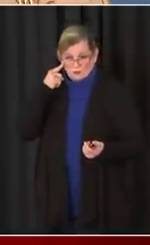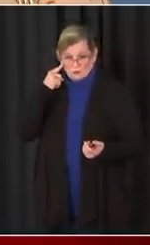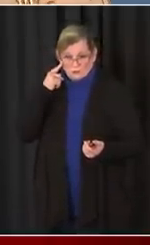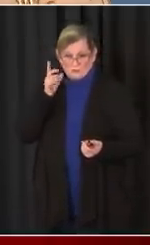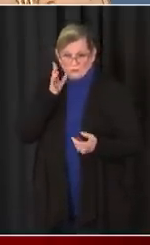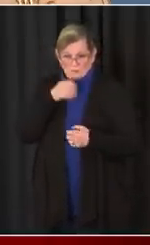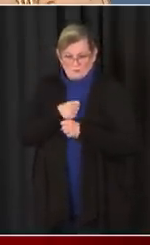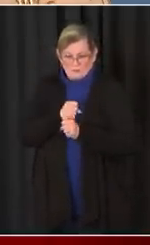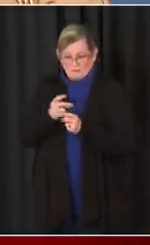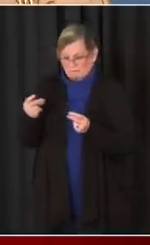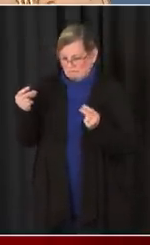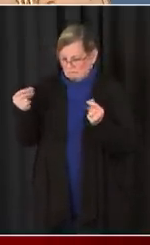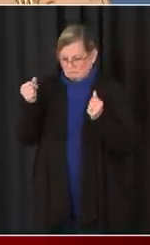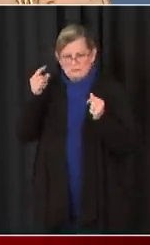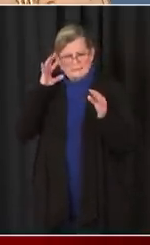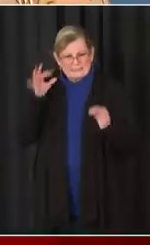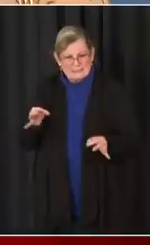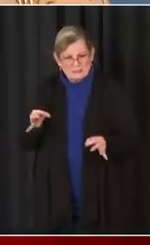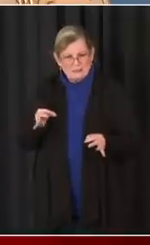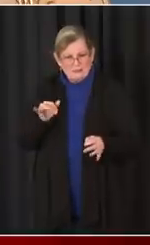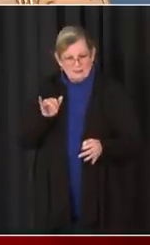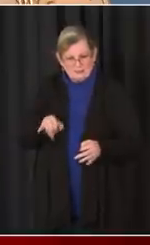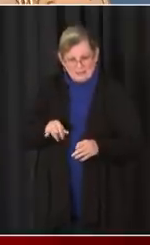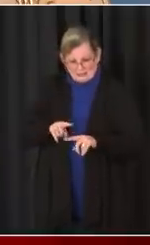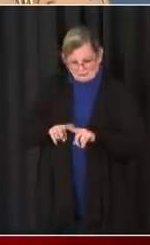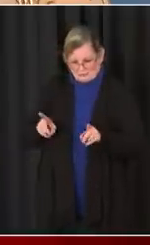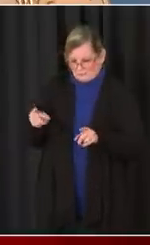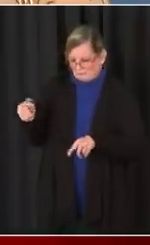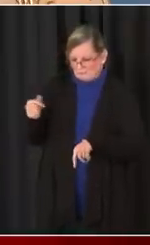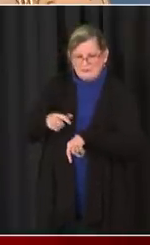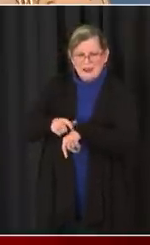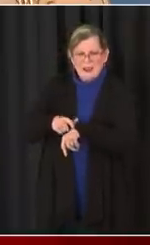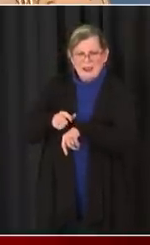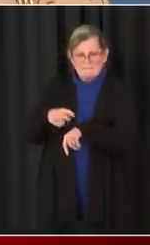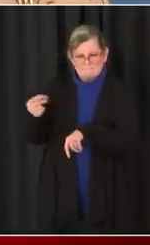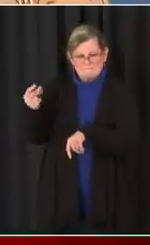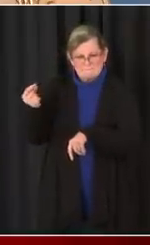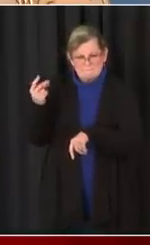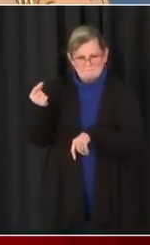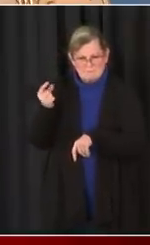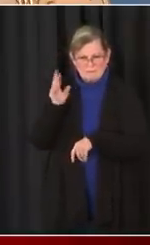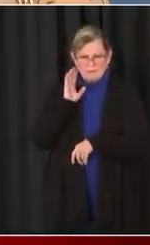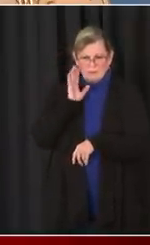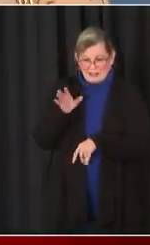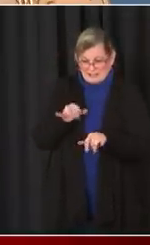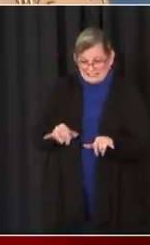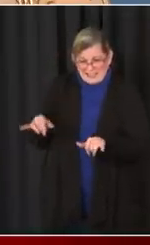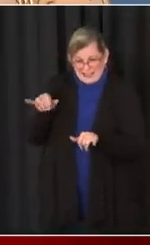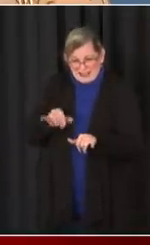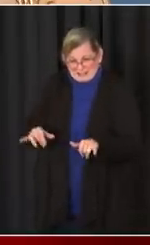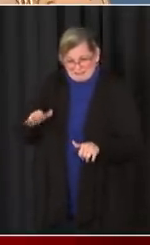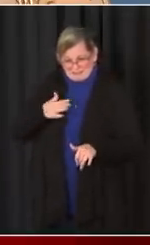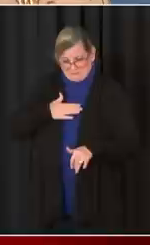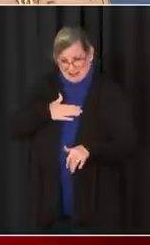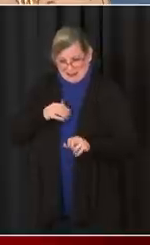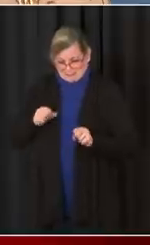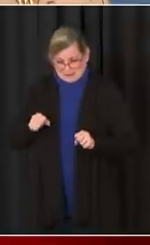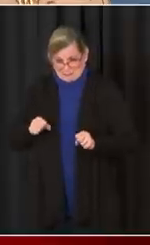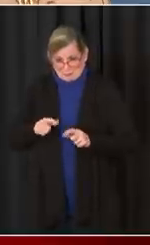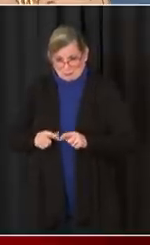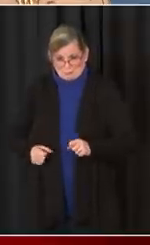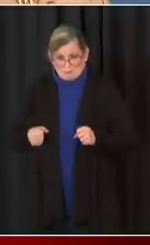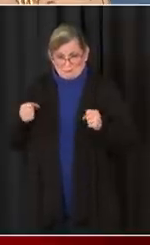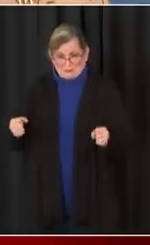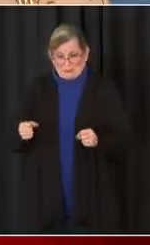that determination. That's the big difference. What wouldn't be different as governor would be my ability to put the